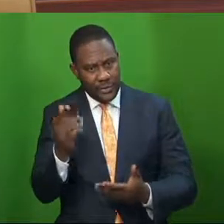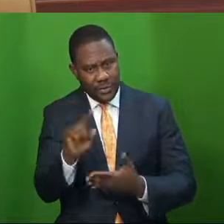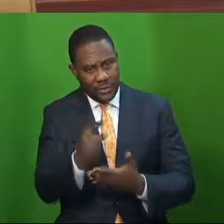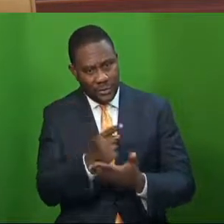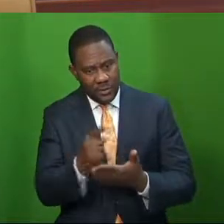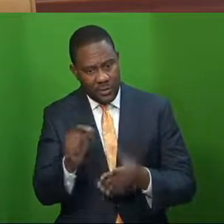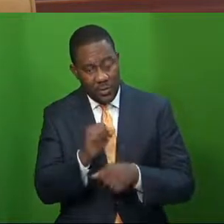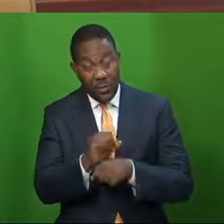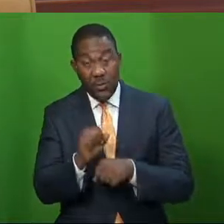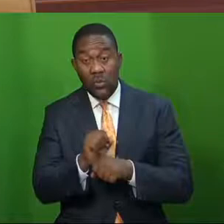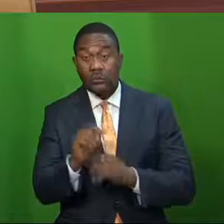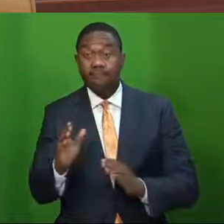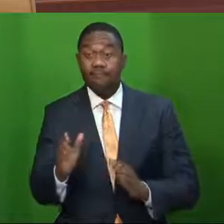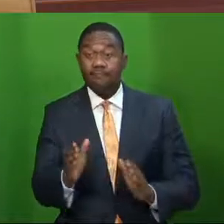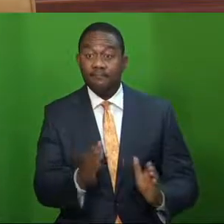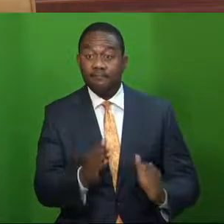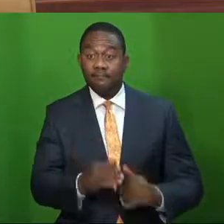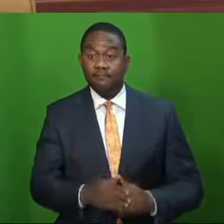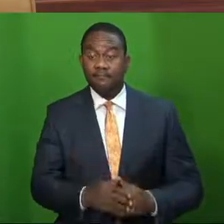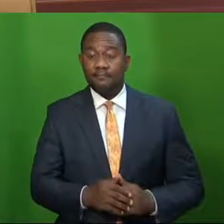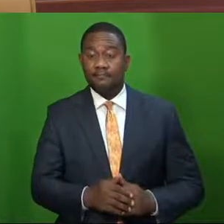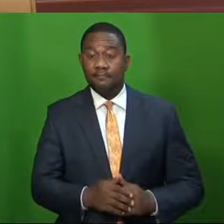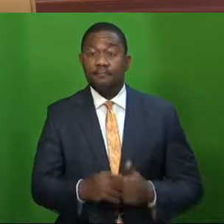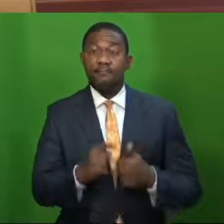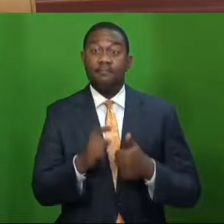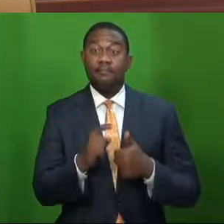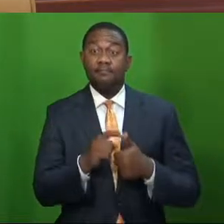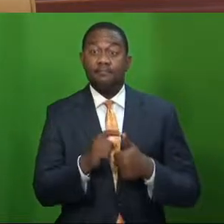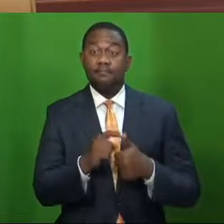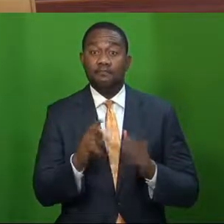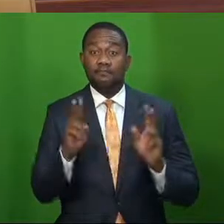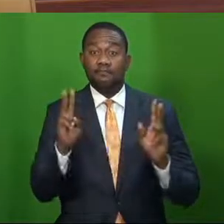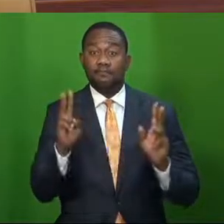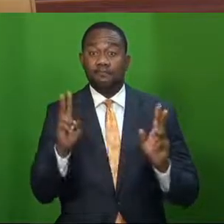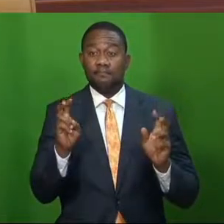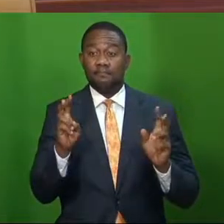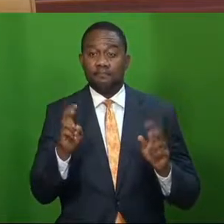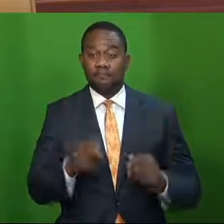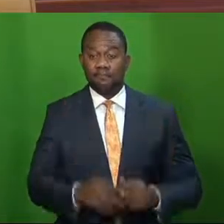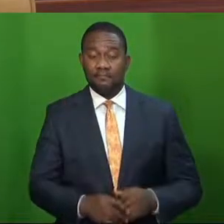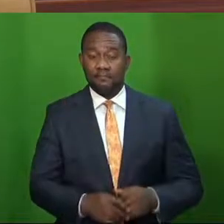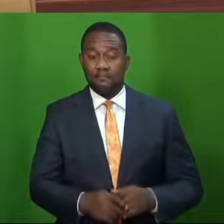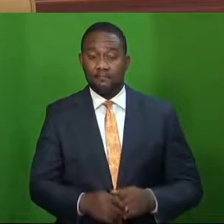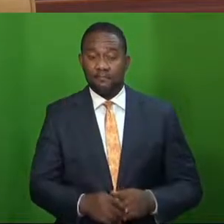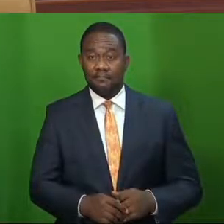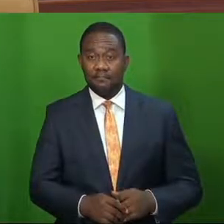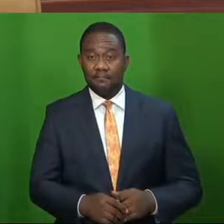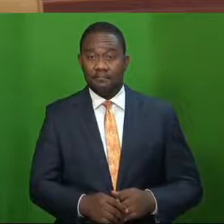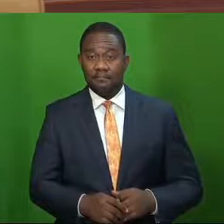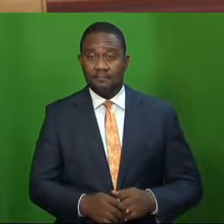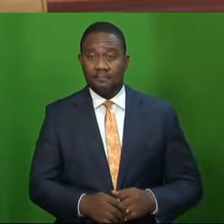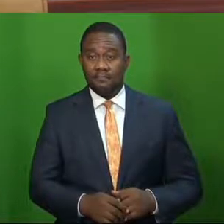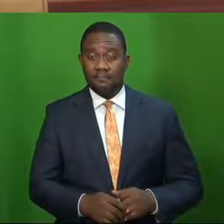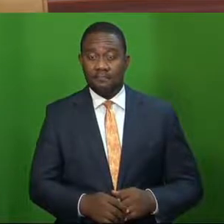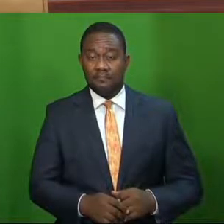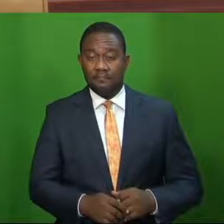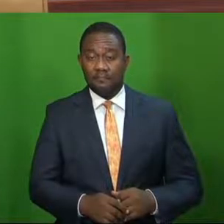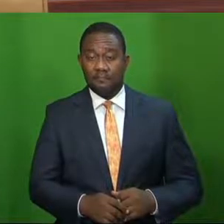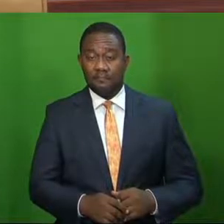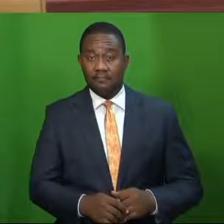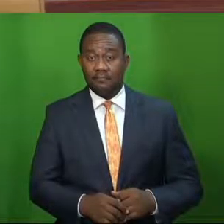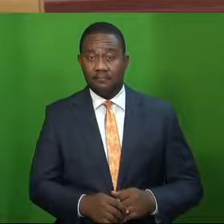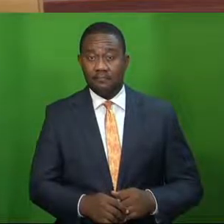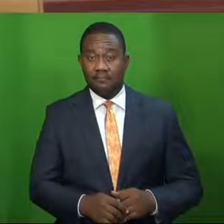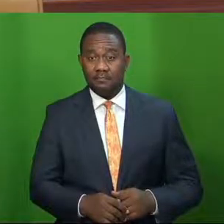The first issue, Mr. Speaker, I would like to raise